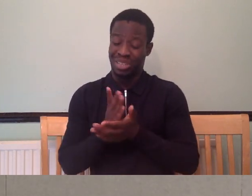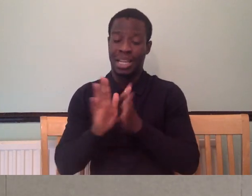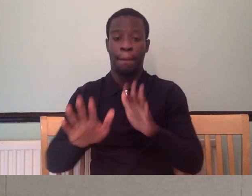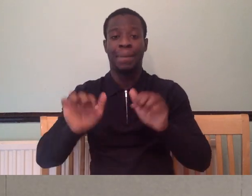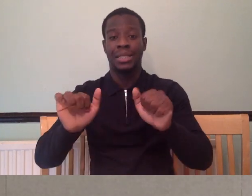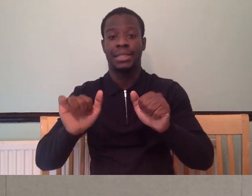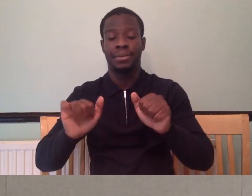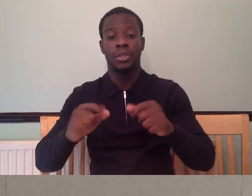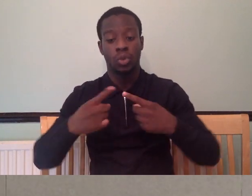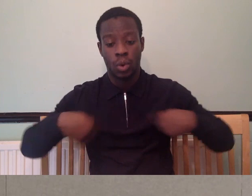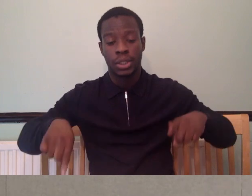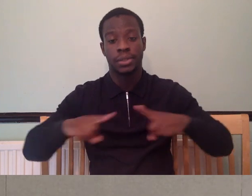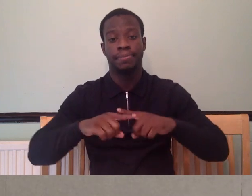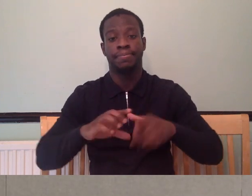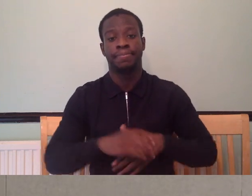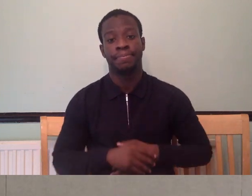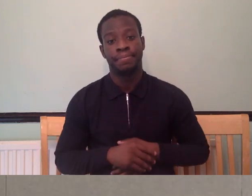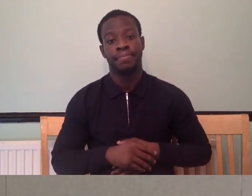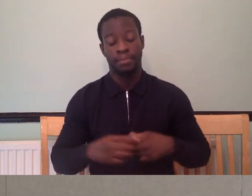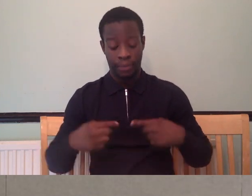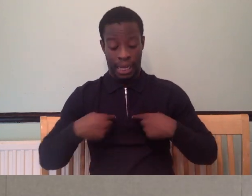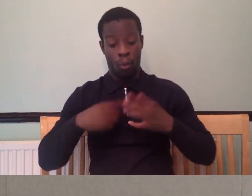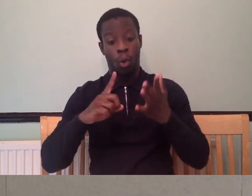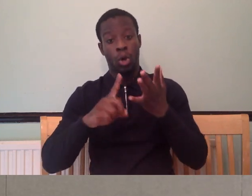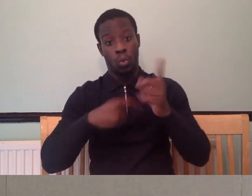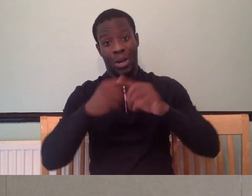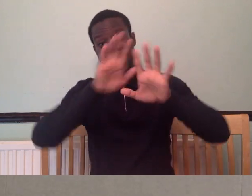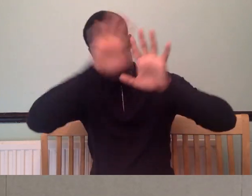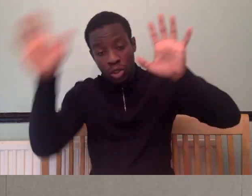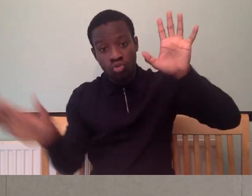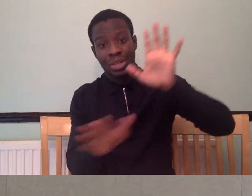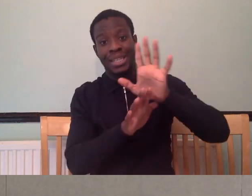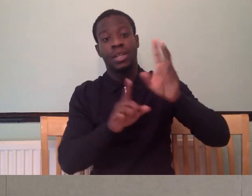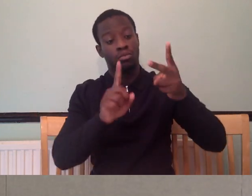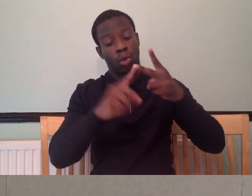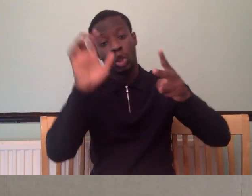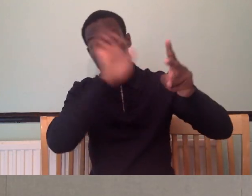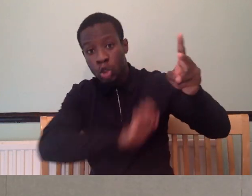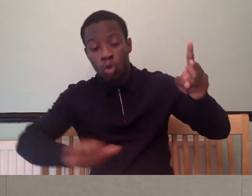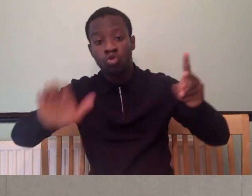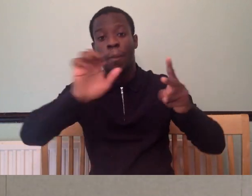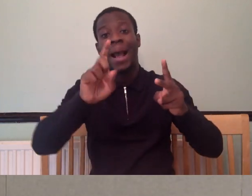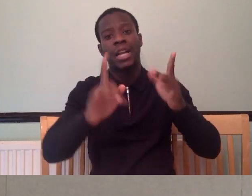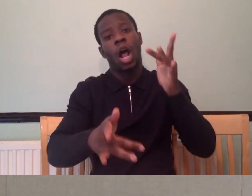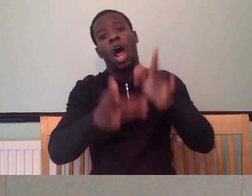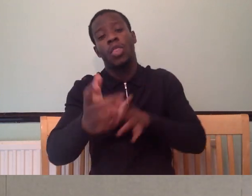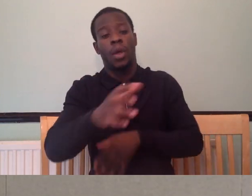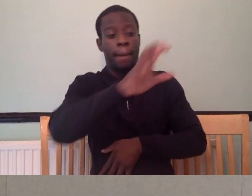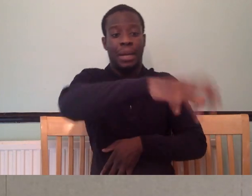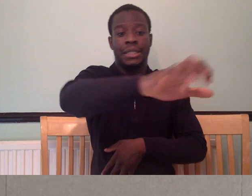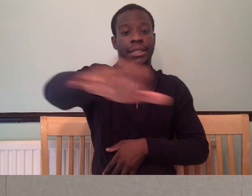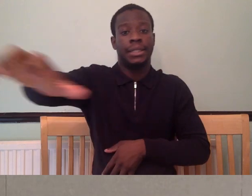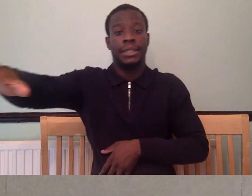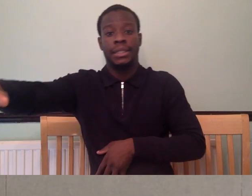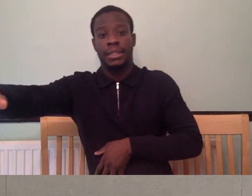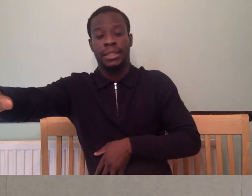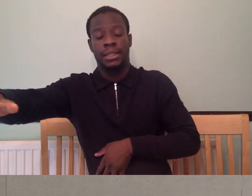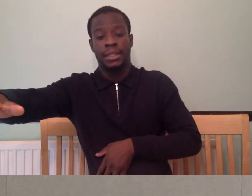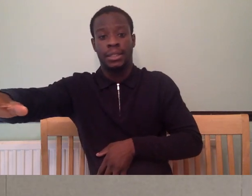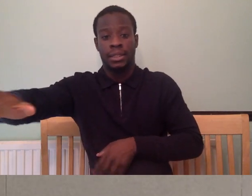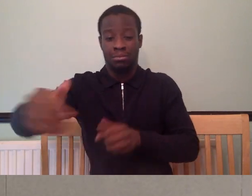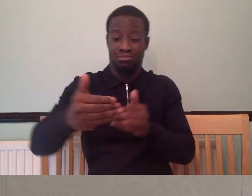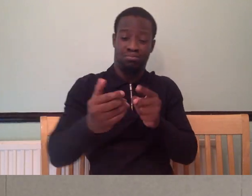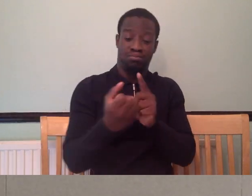was to our country, to Europe, and other places beyond our